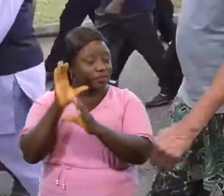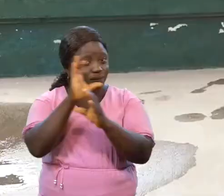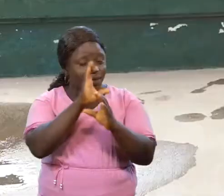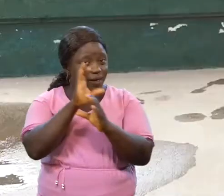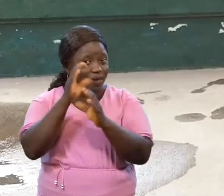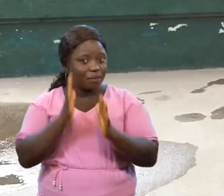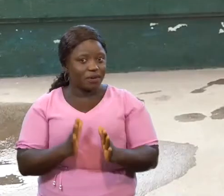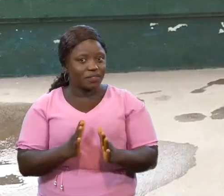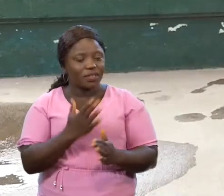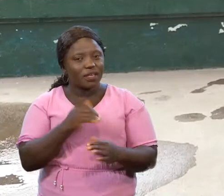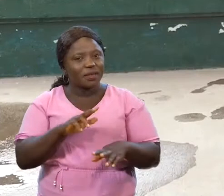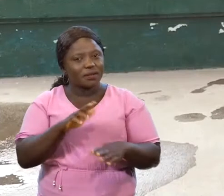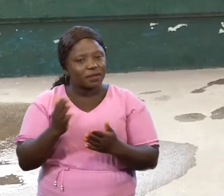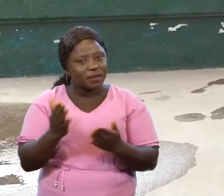cameras,